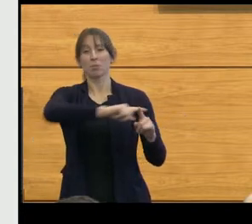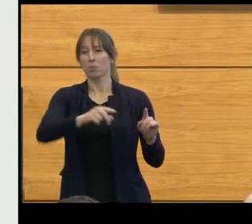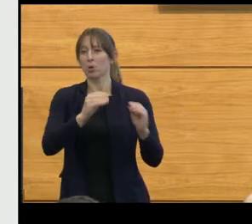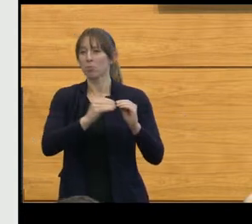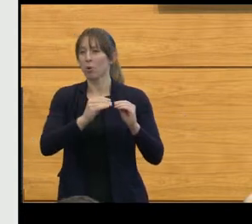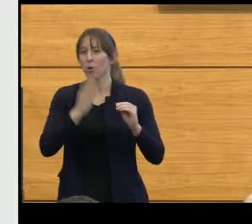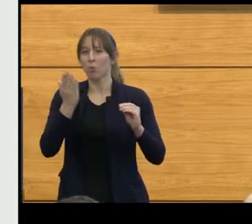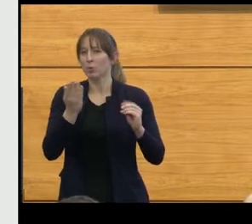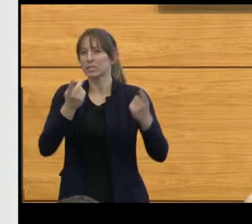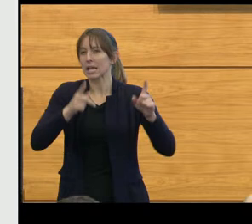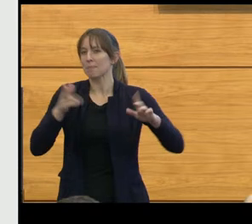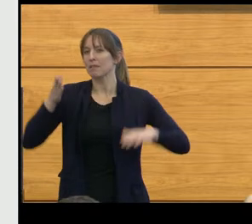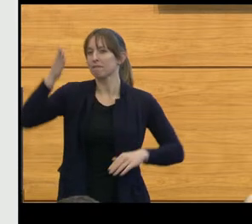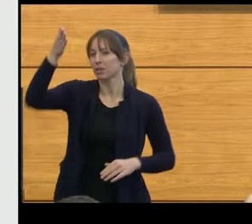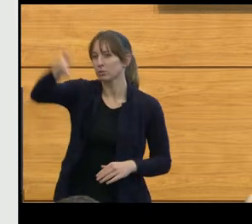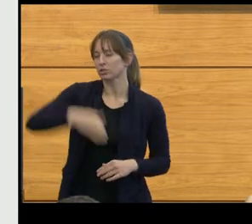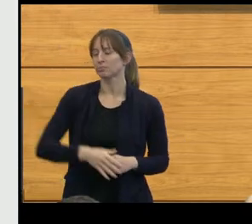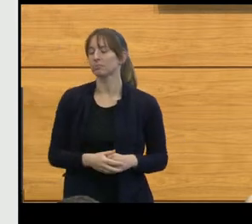happen long term.